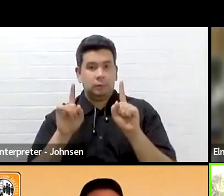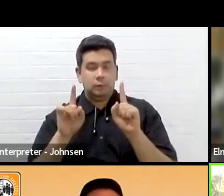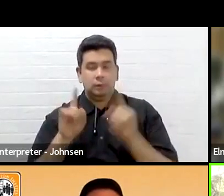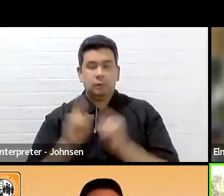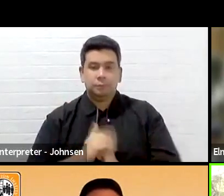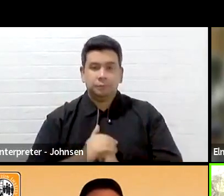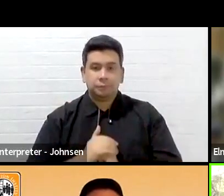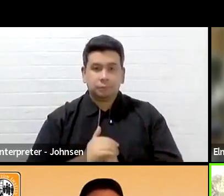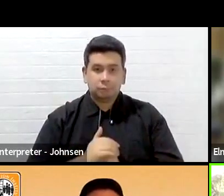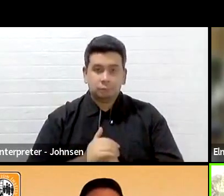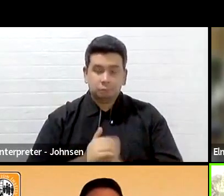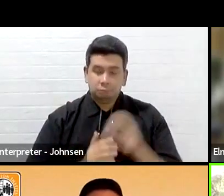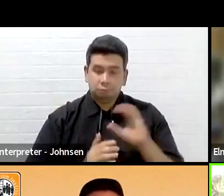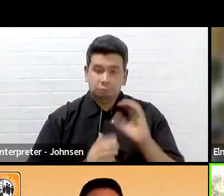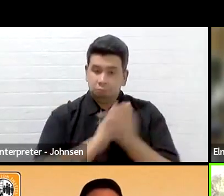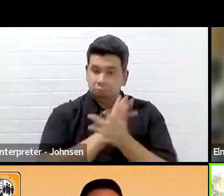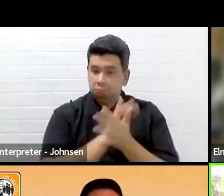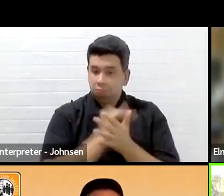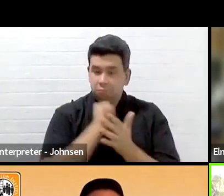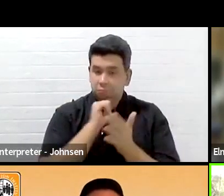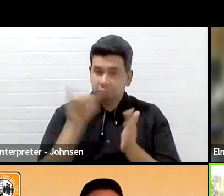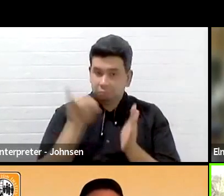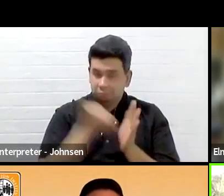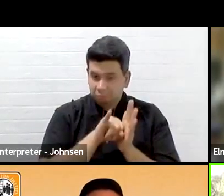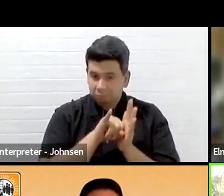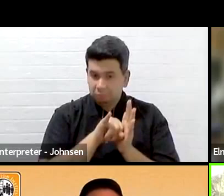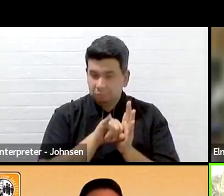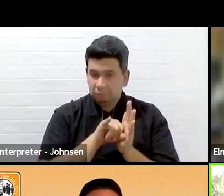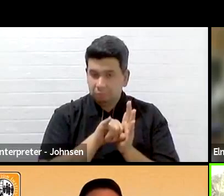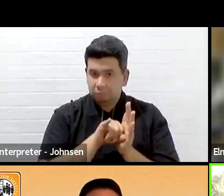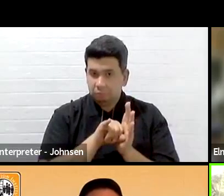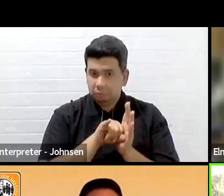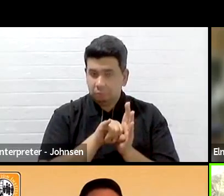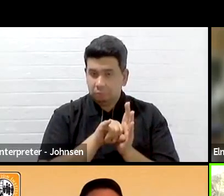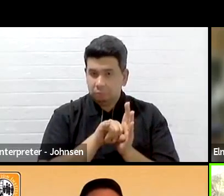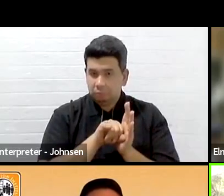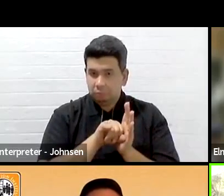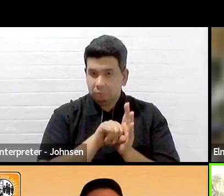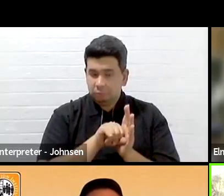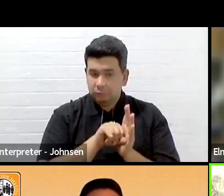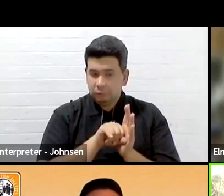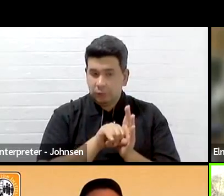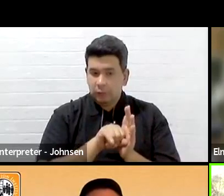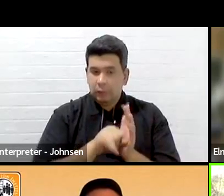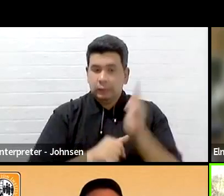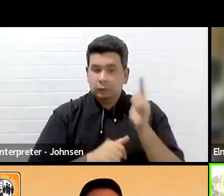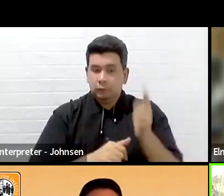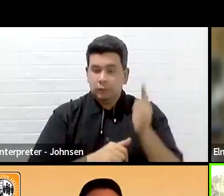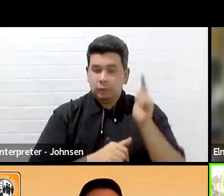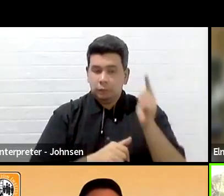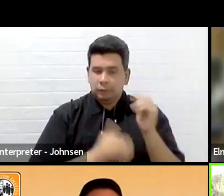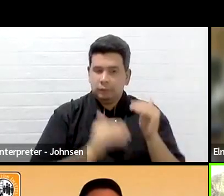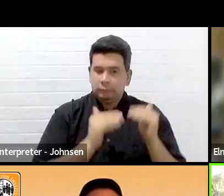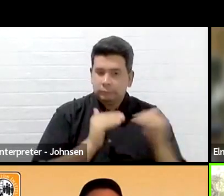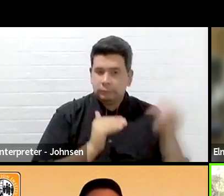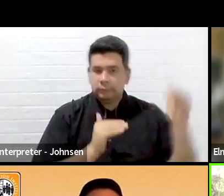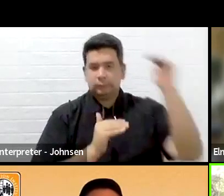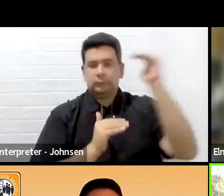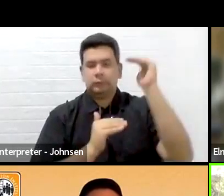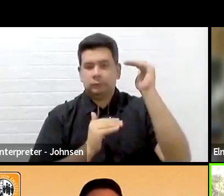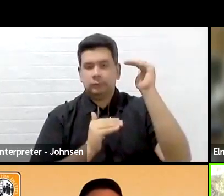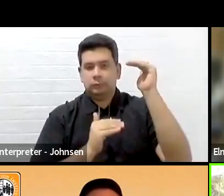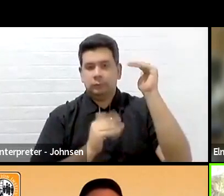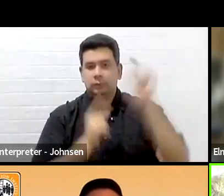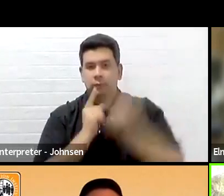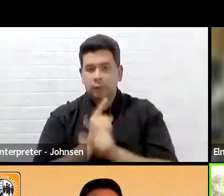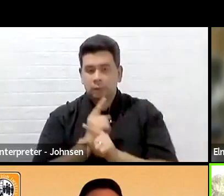COVID unidentified as a classification was higher in 2020. Tapos correctly, Professor Miko